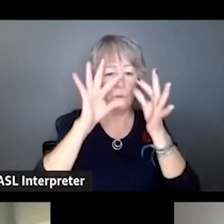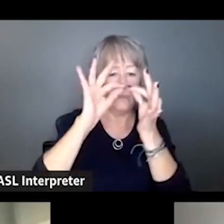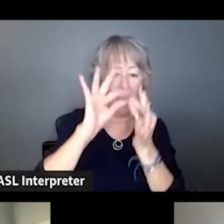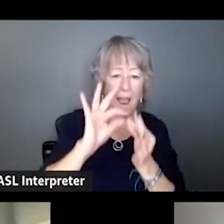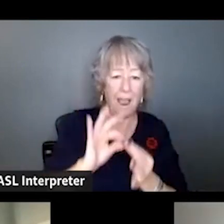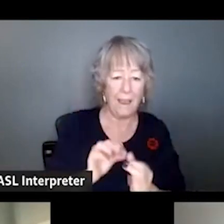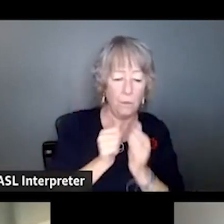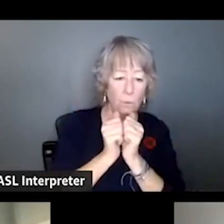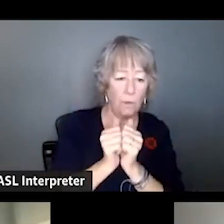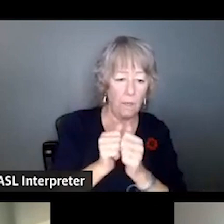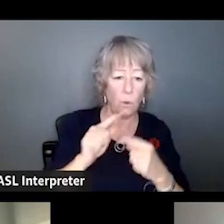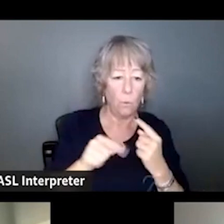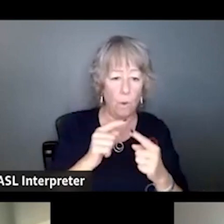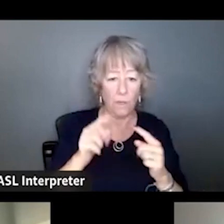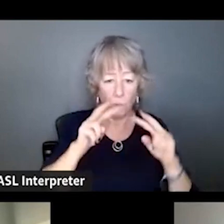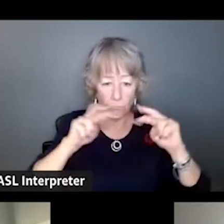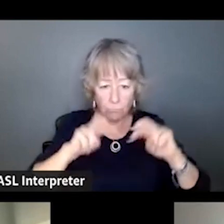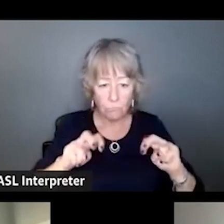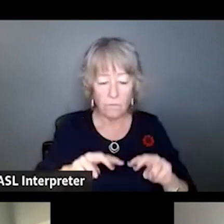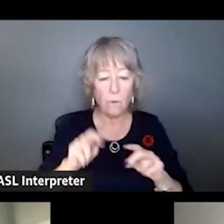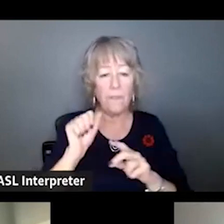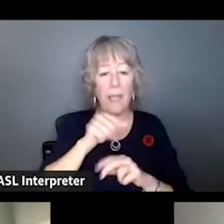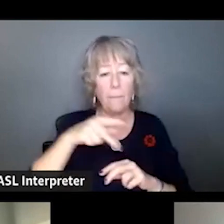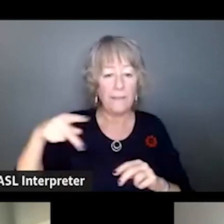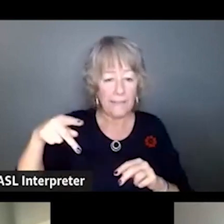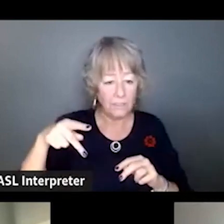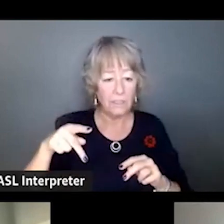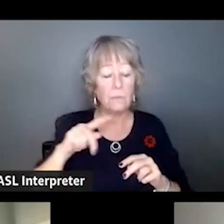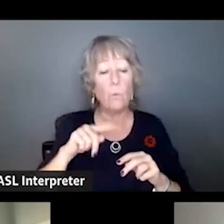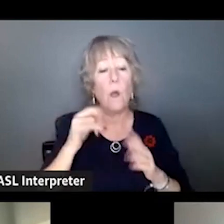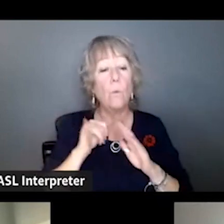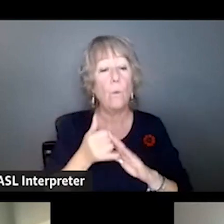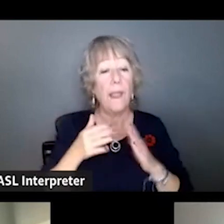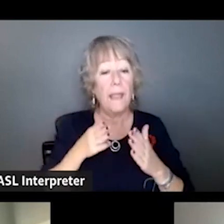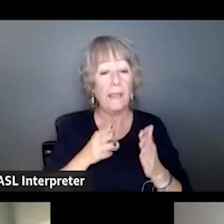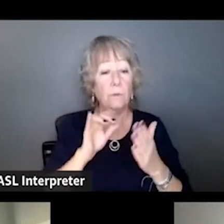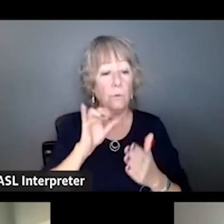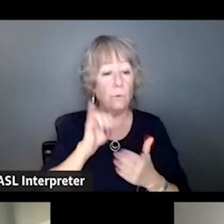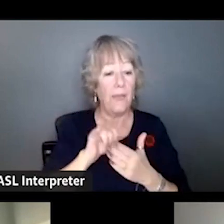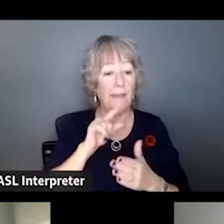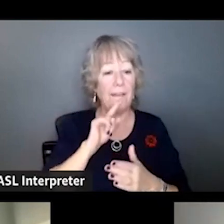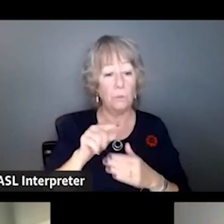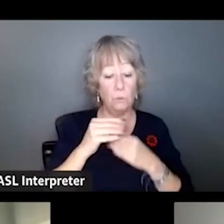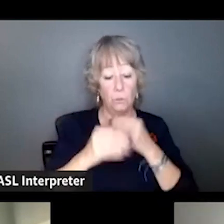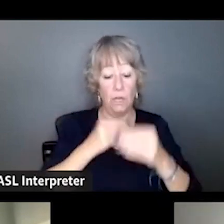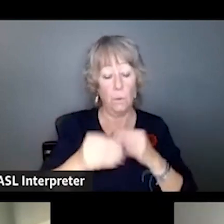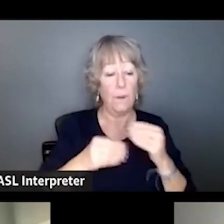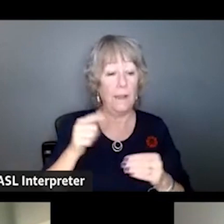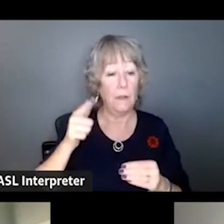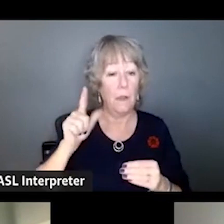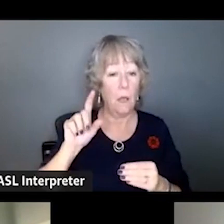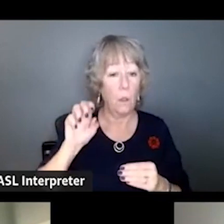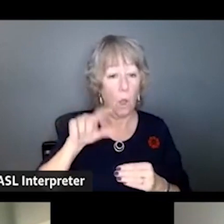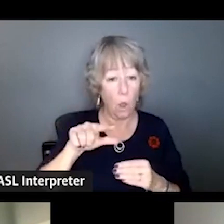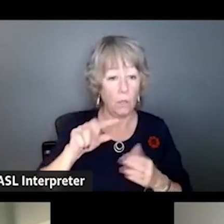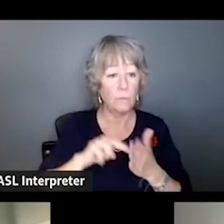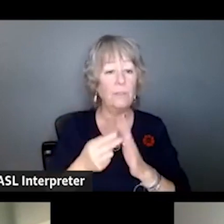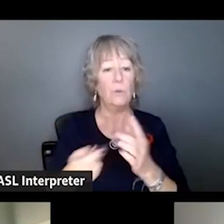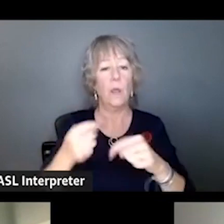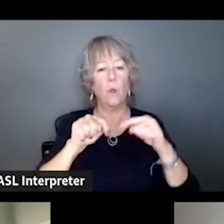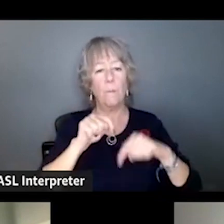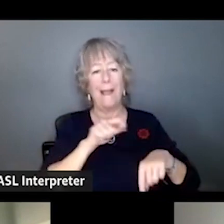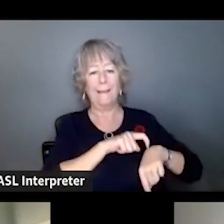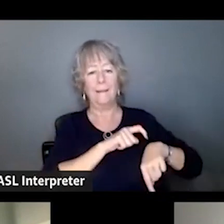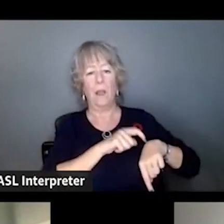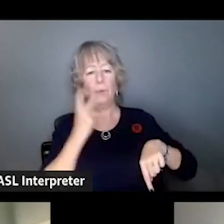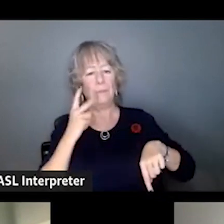you're debugging for applications. And one way to do that is basically generate logs so that you're able to go back in time to see